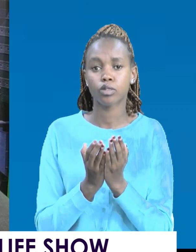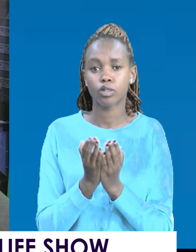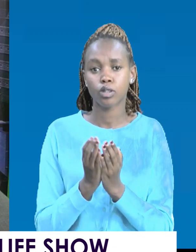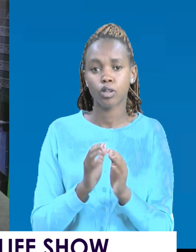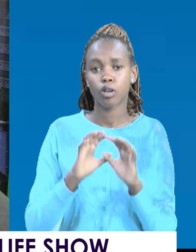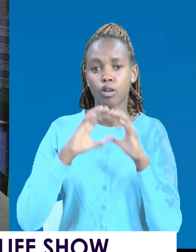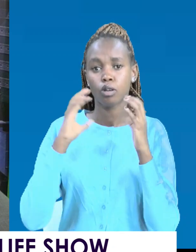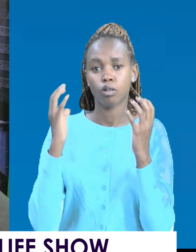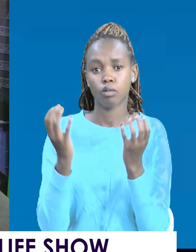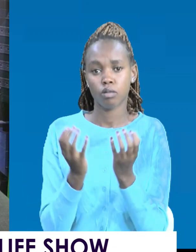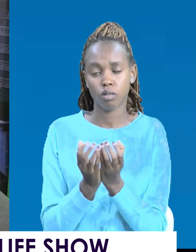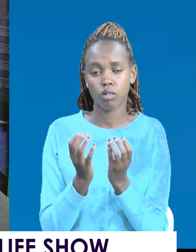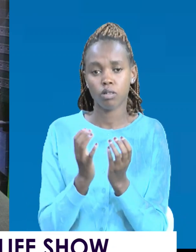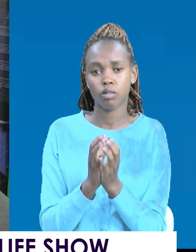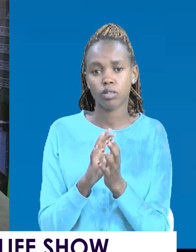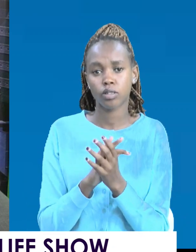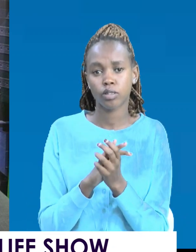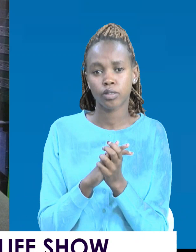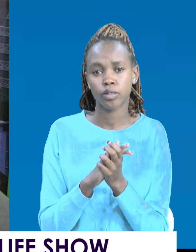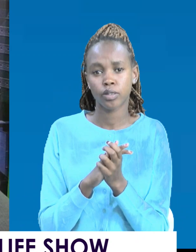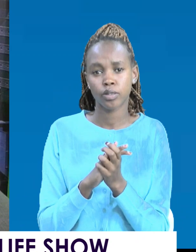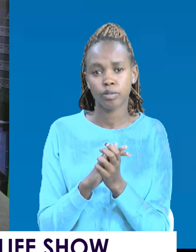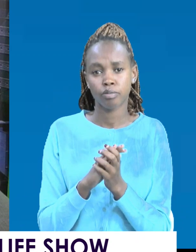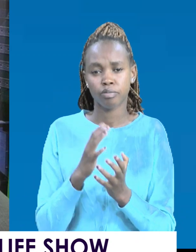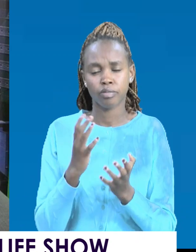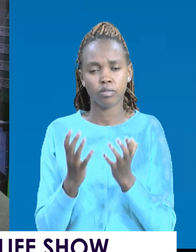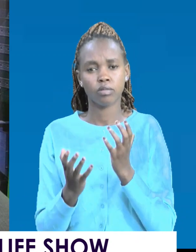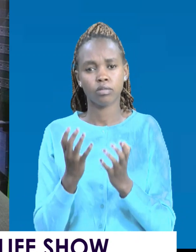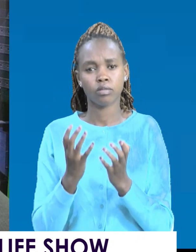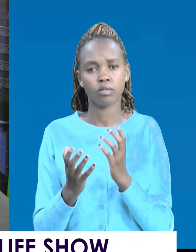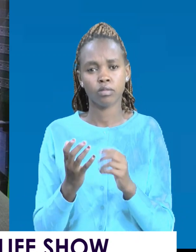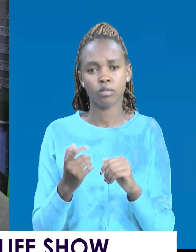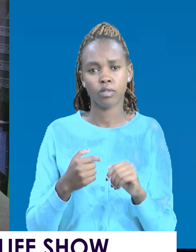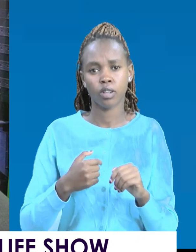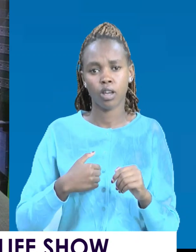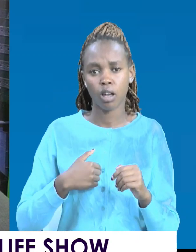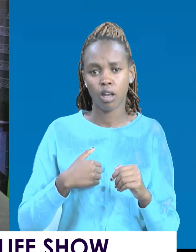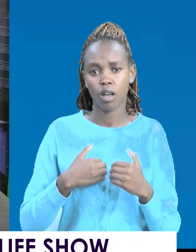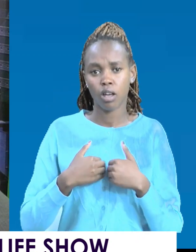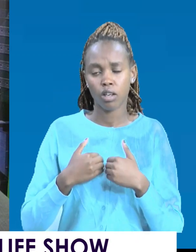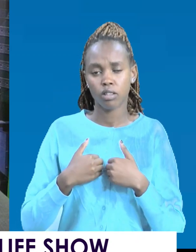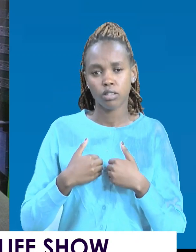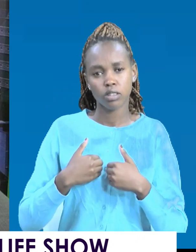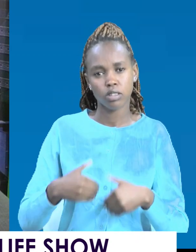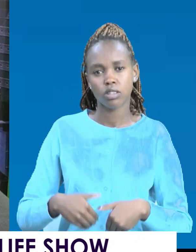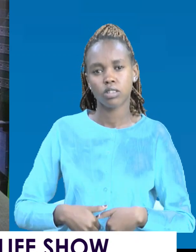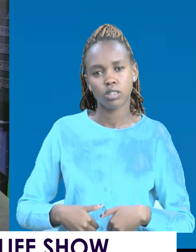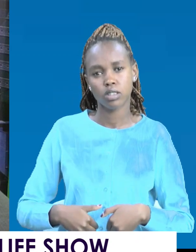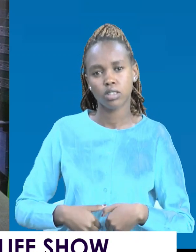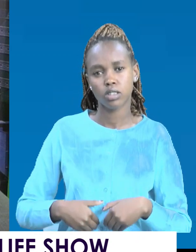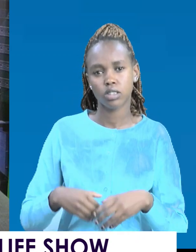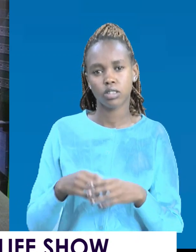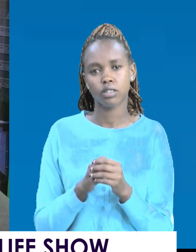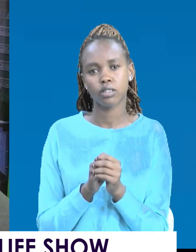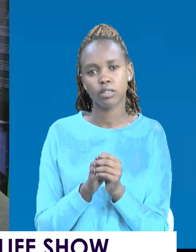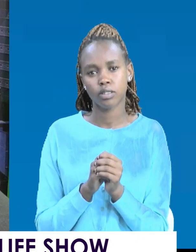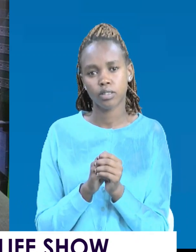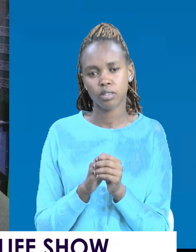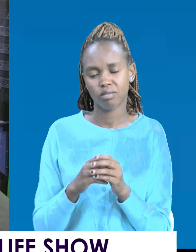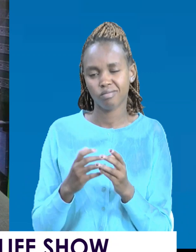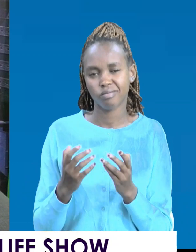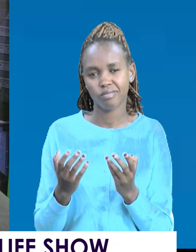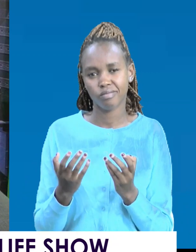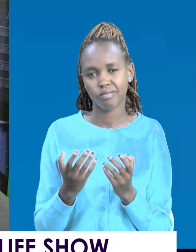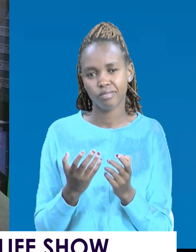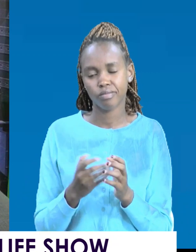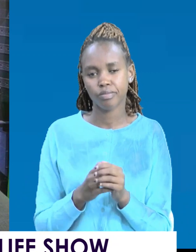of your scars. So what if maybe you got a child in teenagehood just by mistake